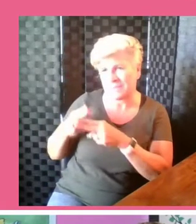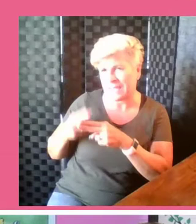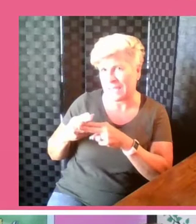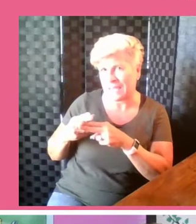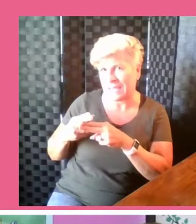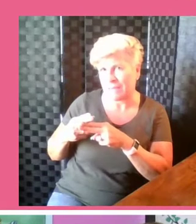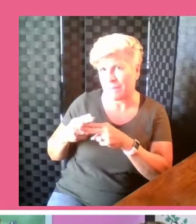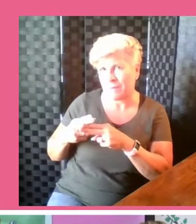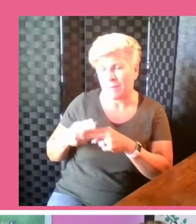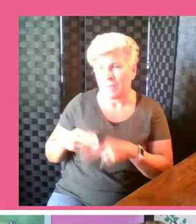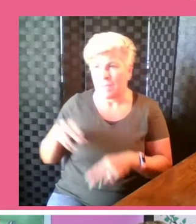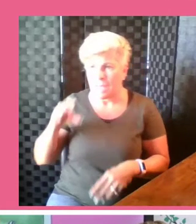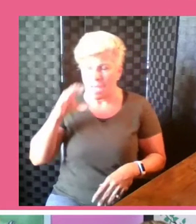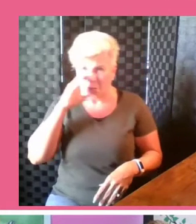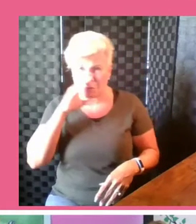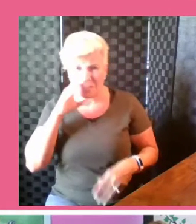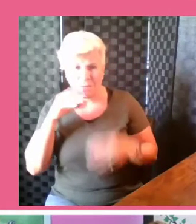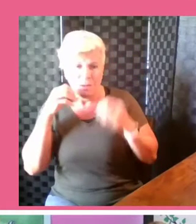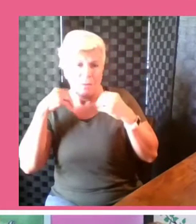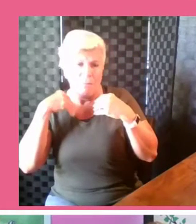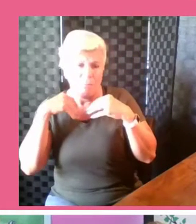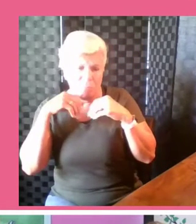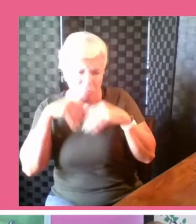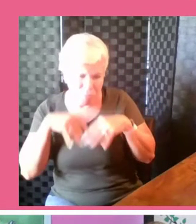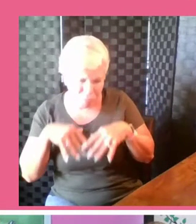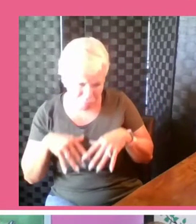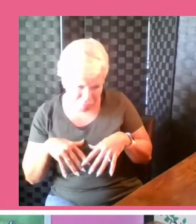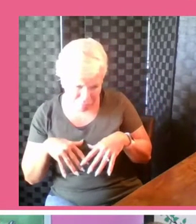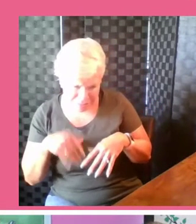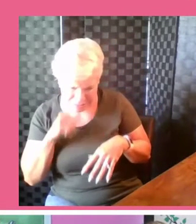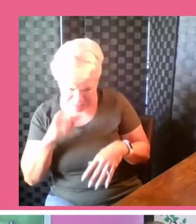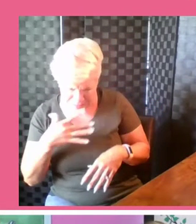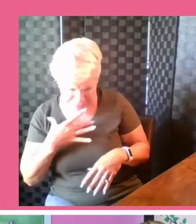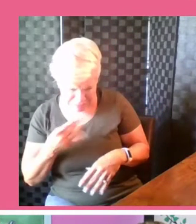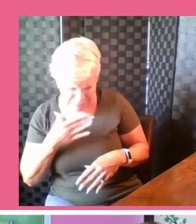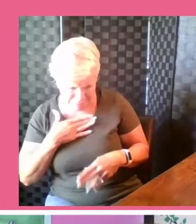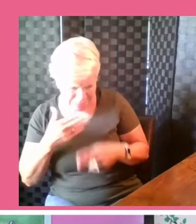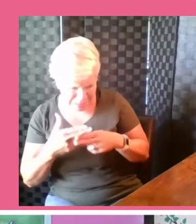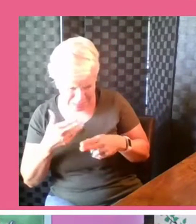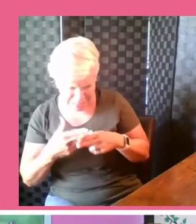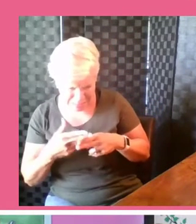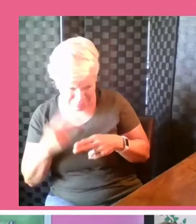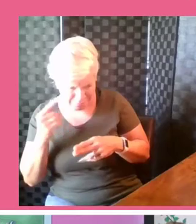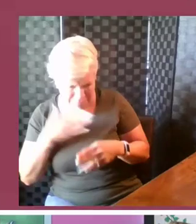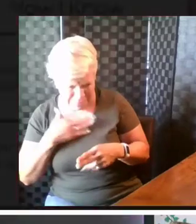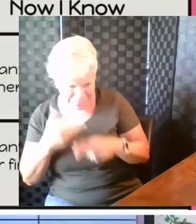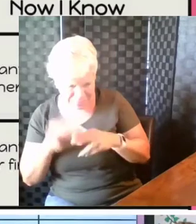And chrysanthemum even wilted, and she did not like her name at all. She thought it was dreadful.